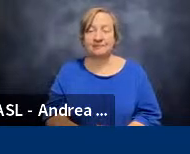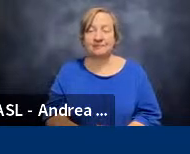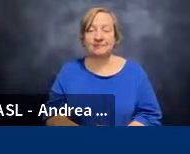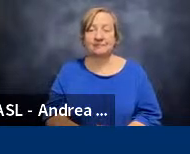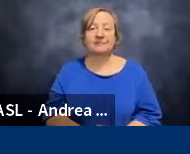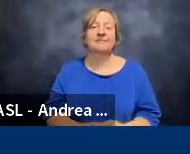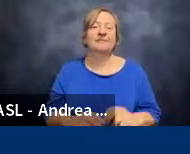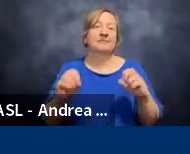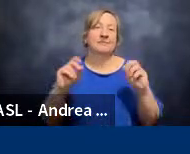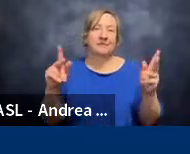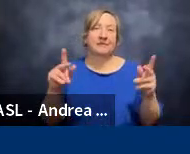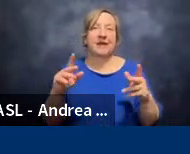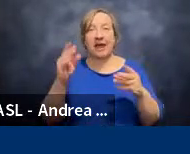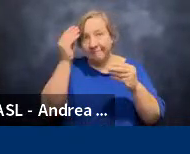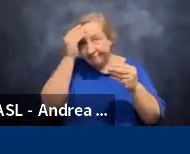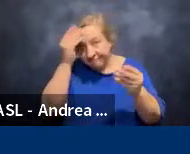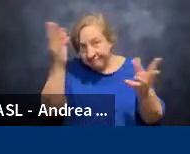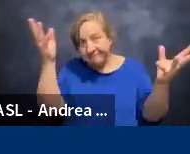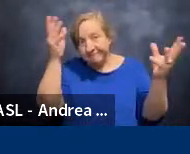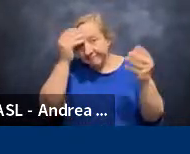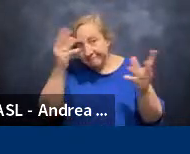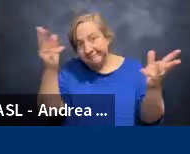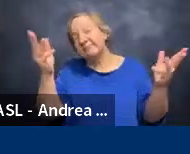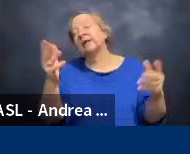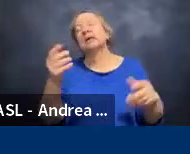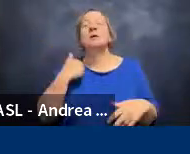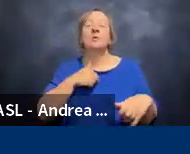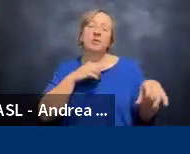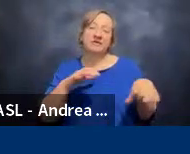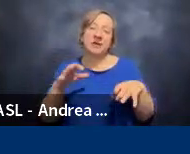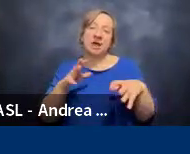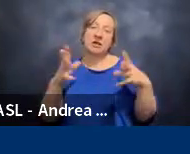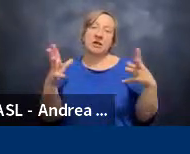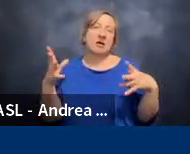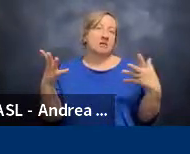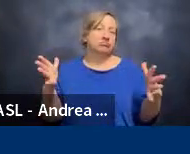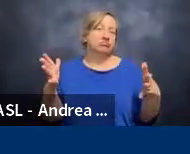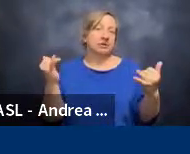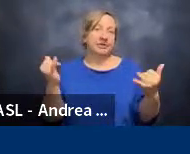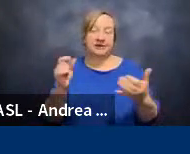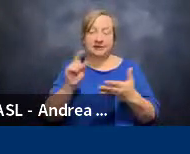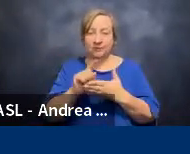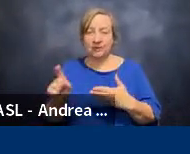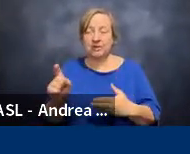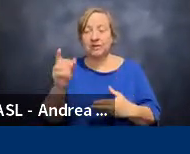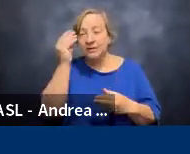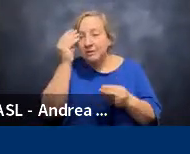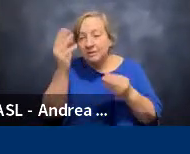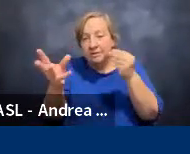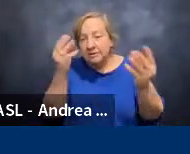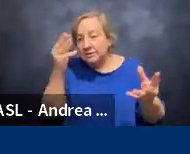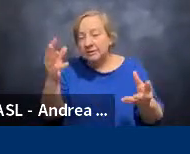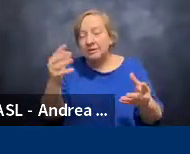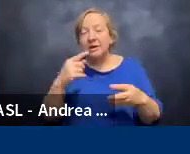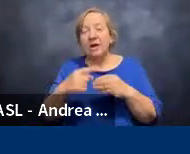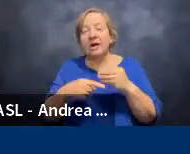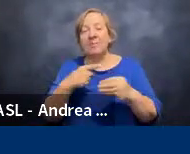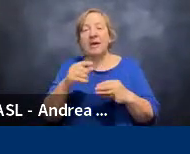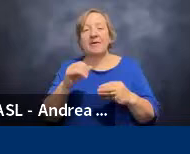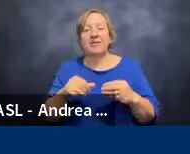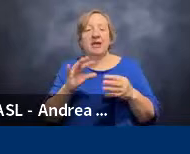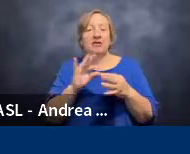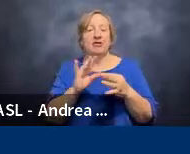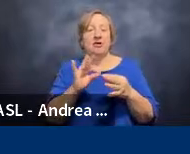All right, notifications. So we've done a lot already this week to let people know about the comment period.